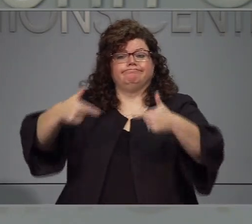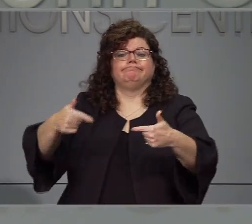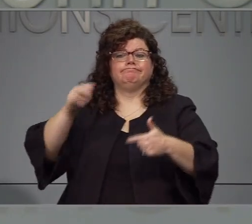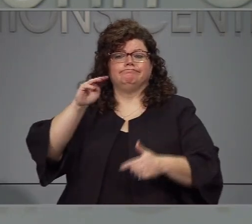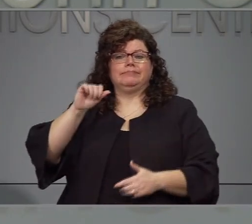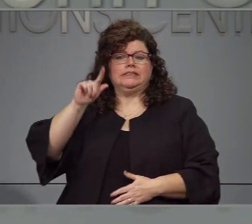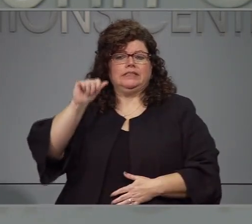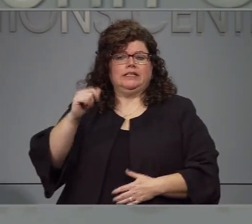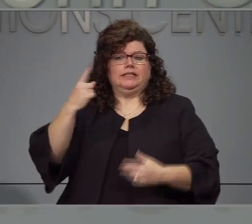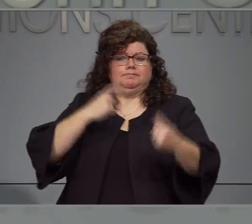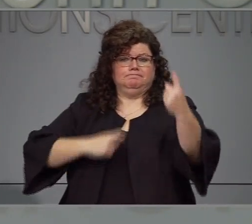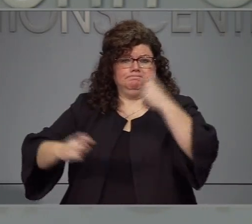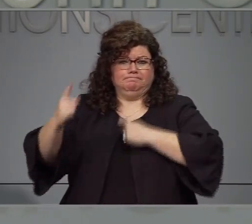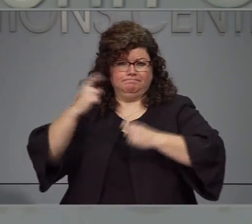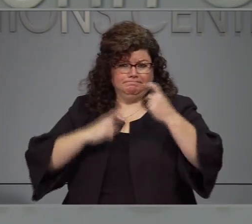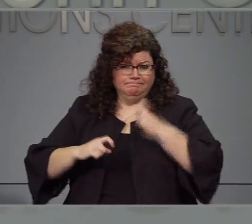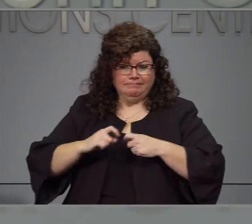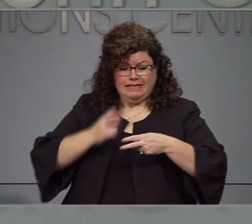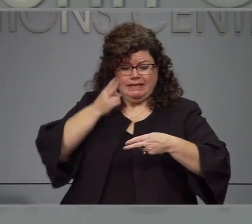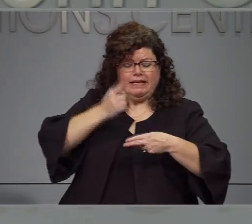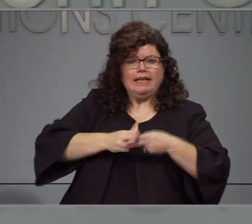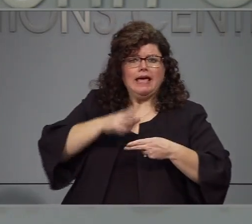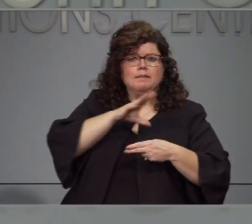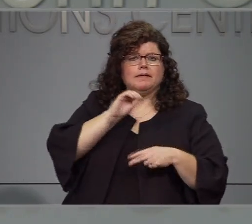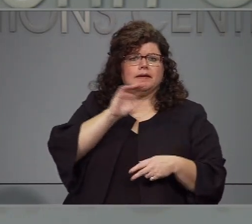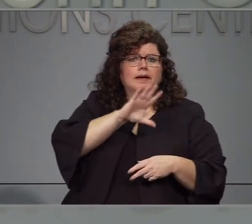your organization first, please, and we'll take the first question.